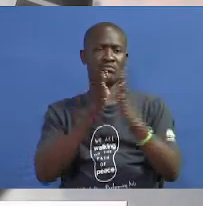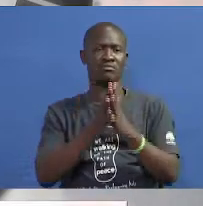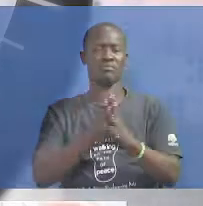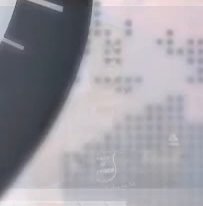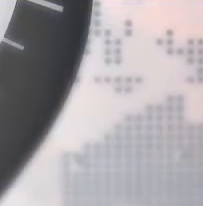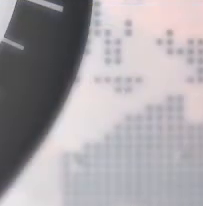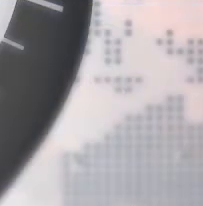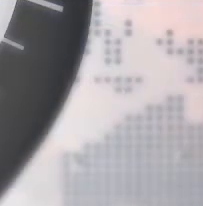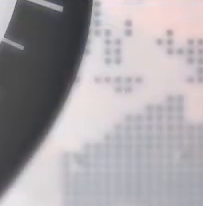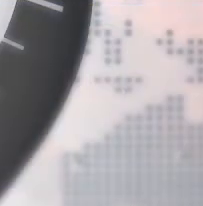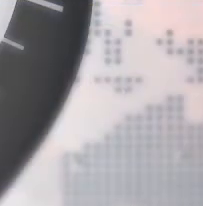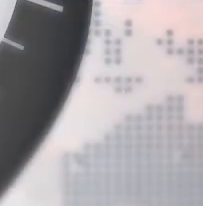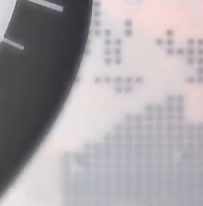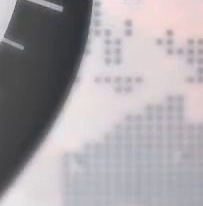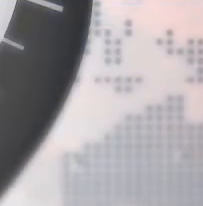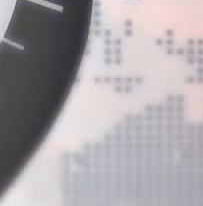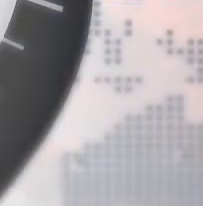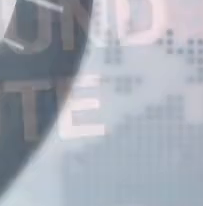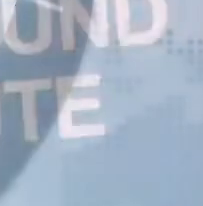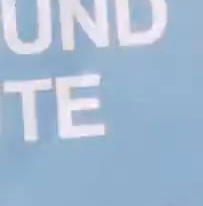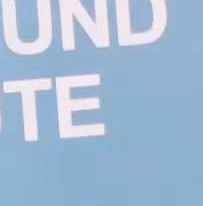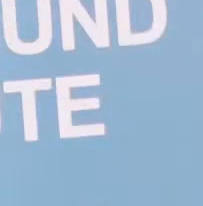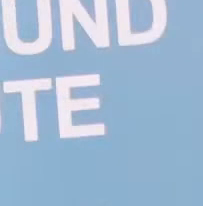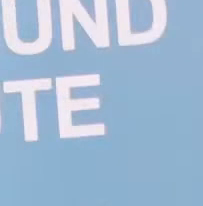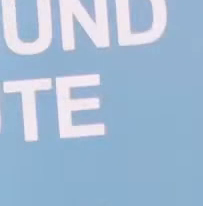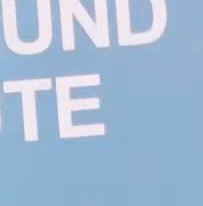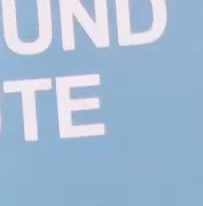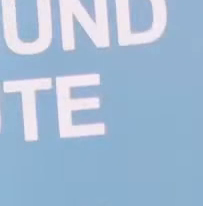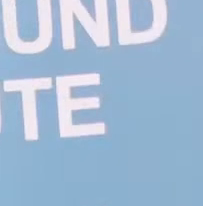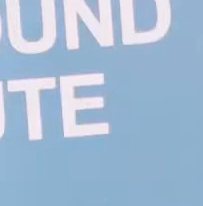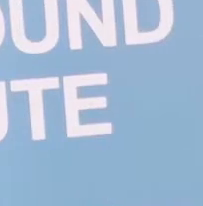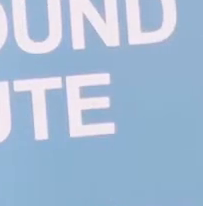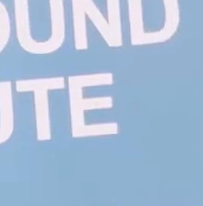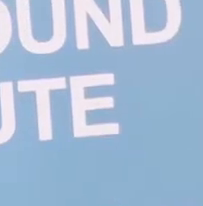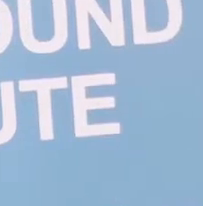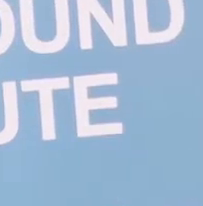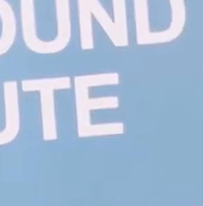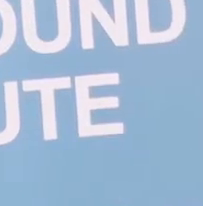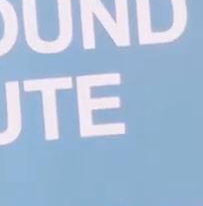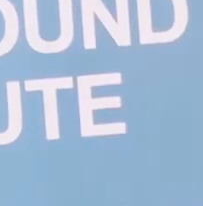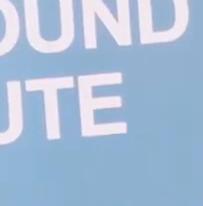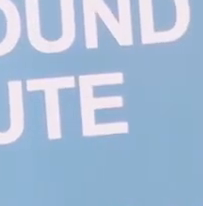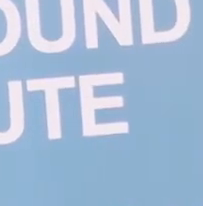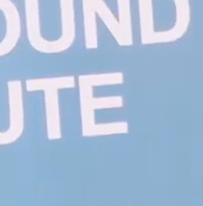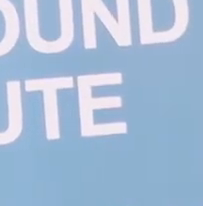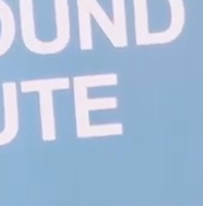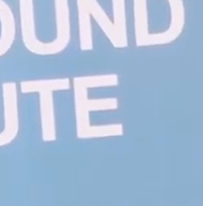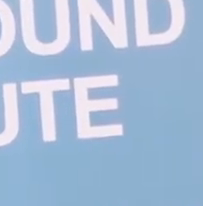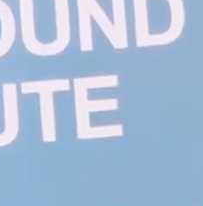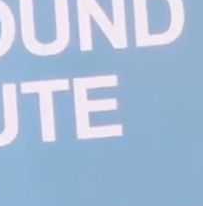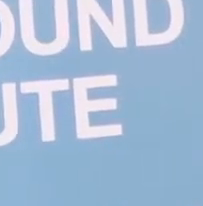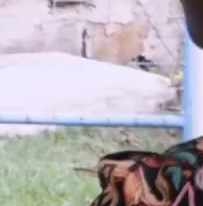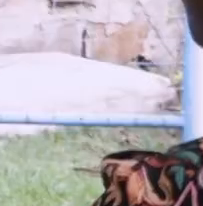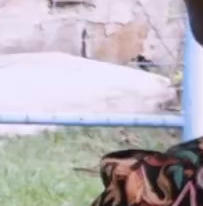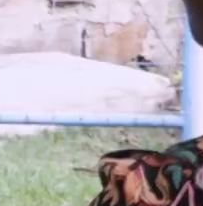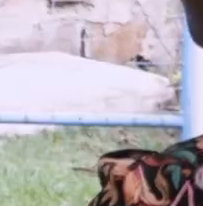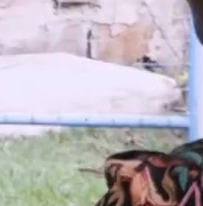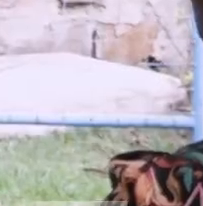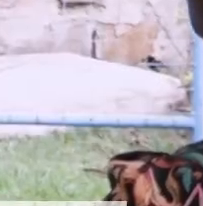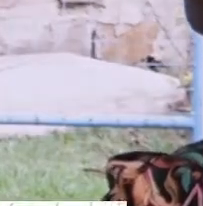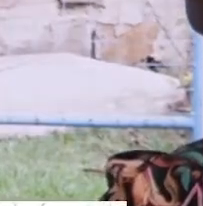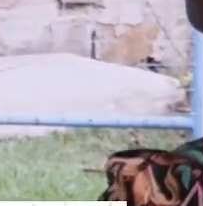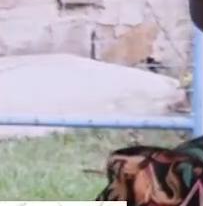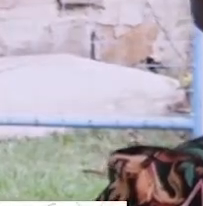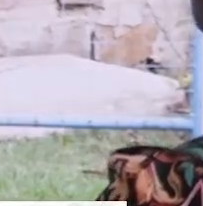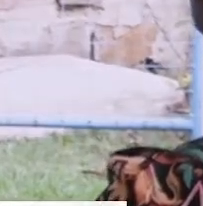listening. Well, now we'd like to start with you introducing yourself and telling us who you are and what you do. Great to